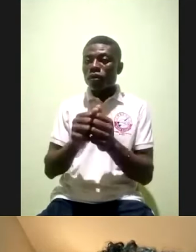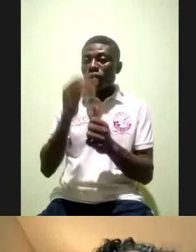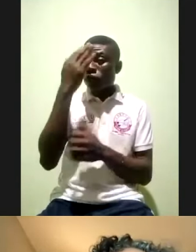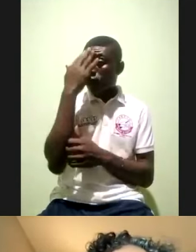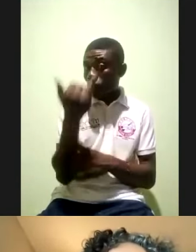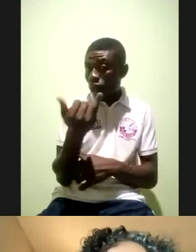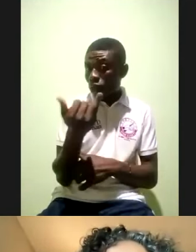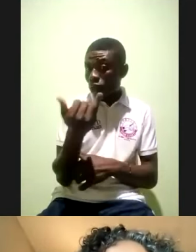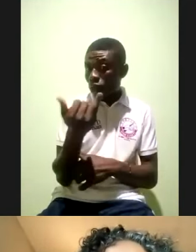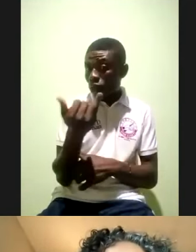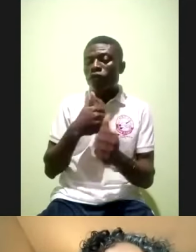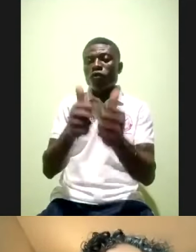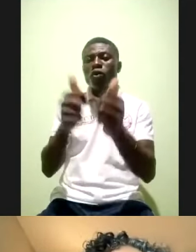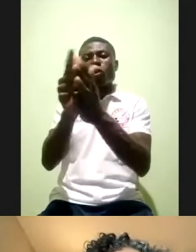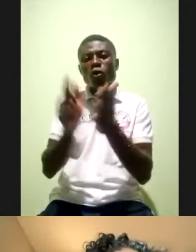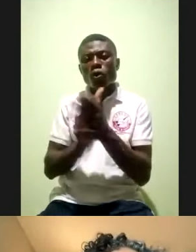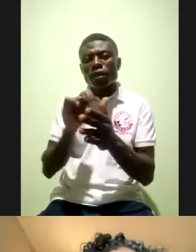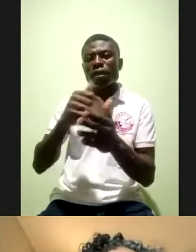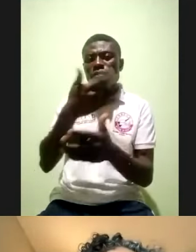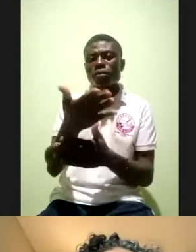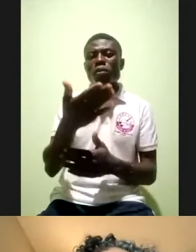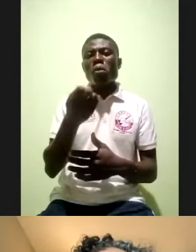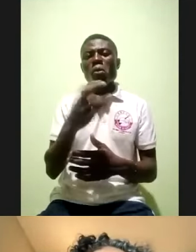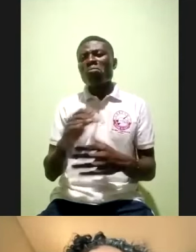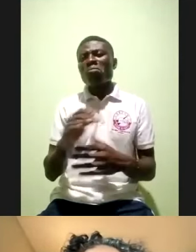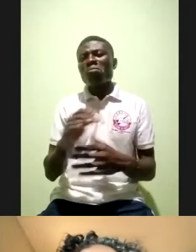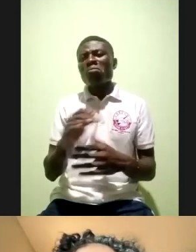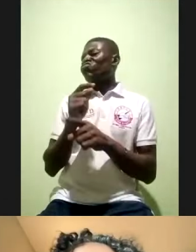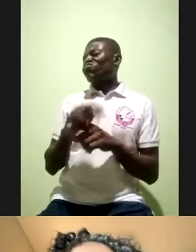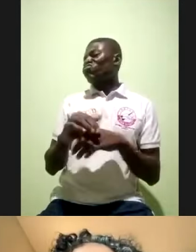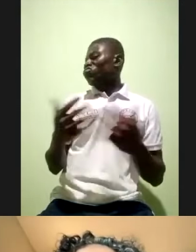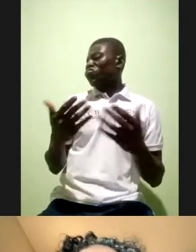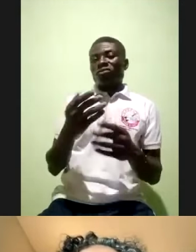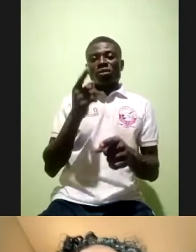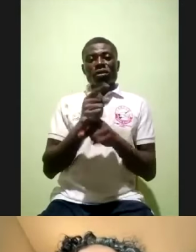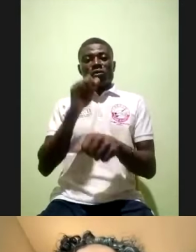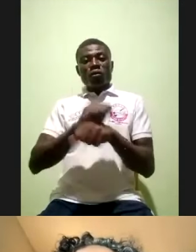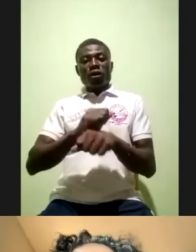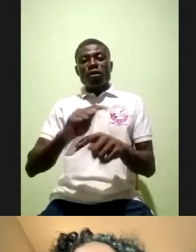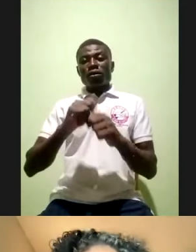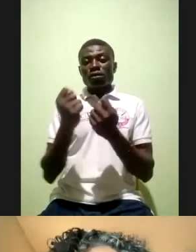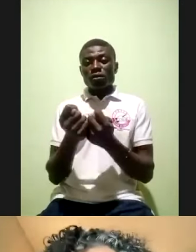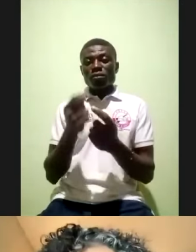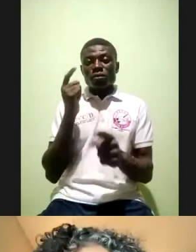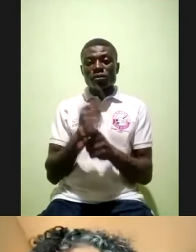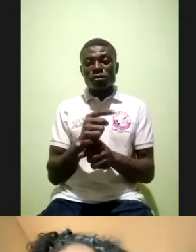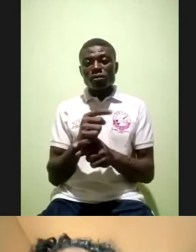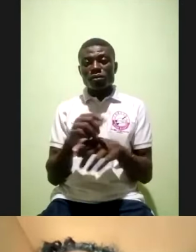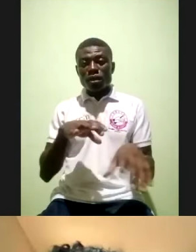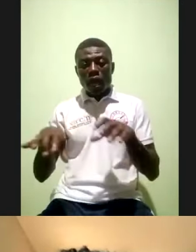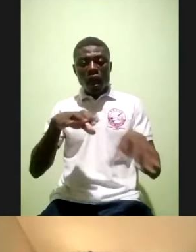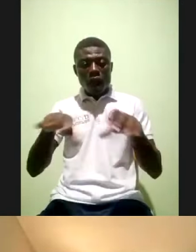not follow the instruction, or they may be clumsy in working in a team game which requires a lot of motor